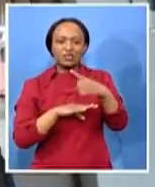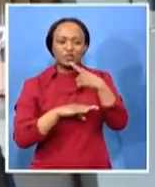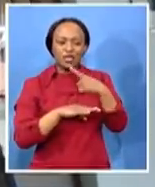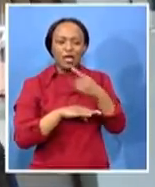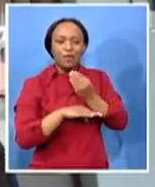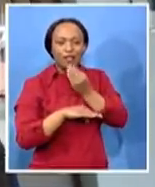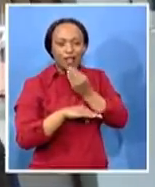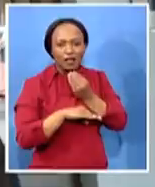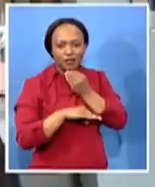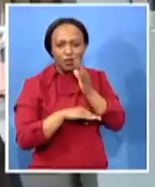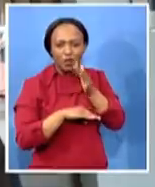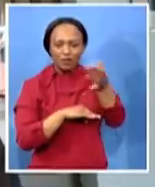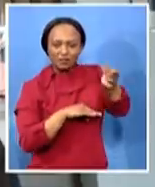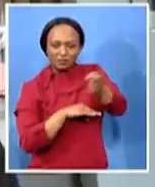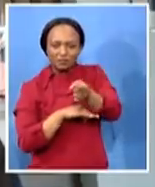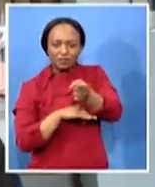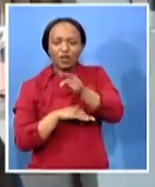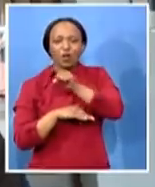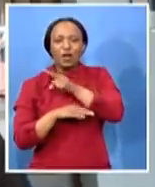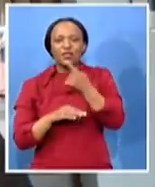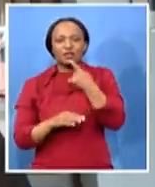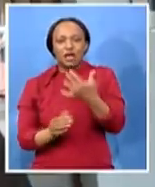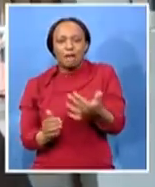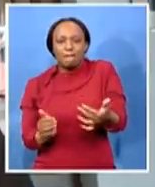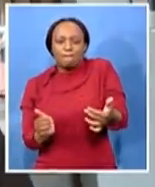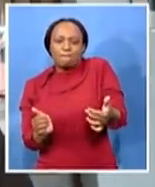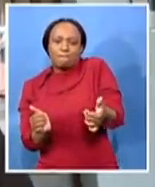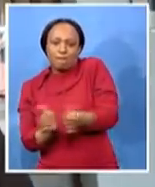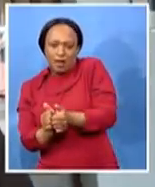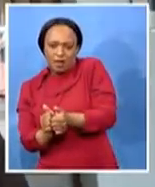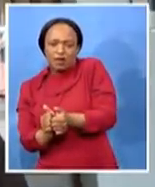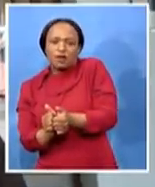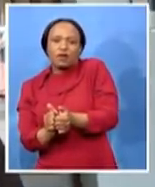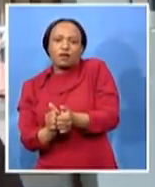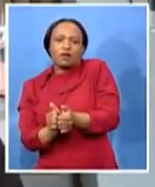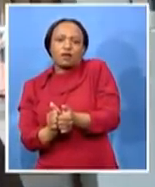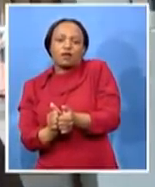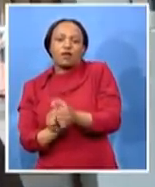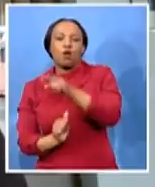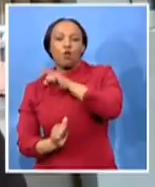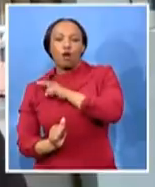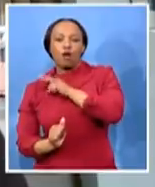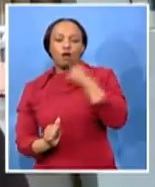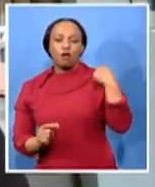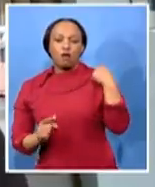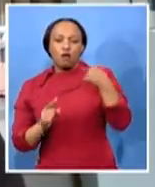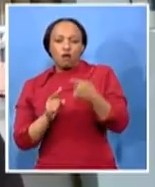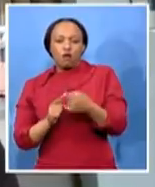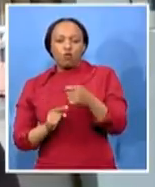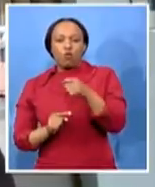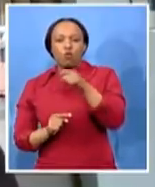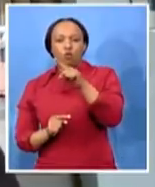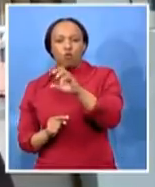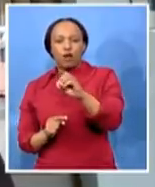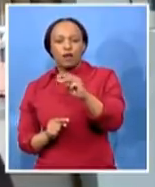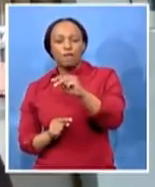partner gained so much, almost 100 million, one way or another. So that, and